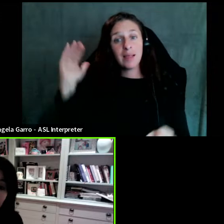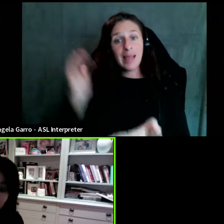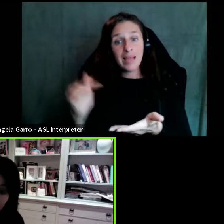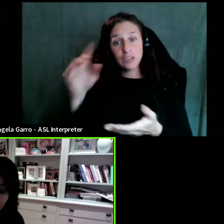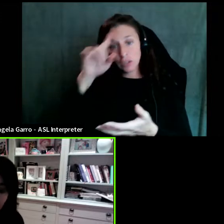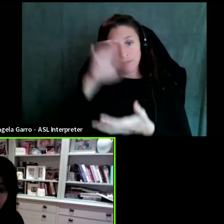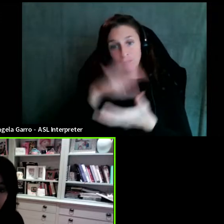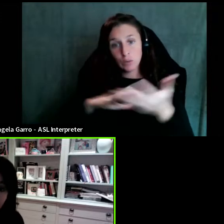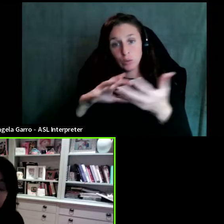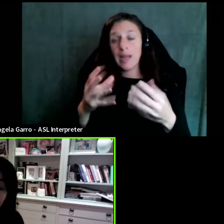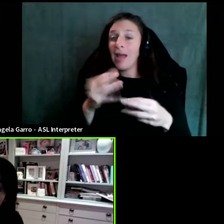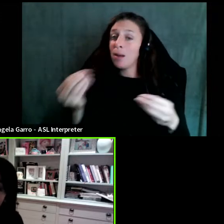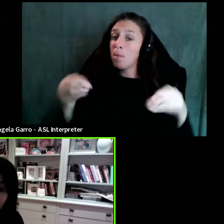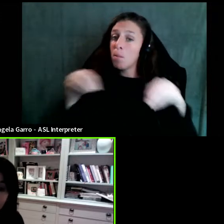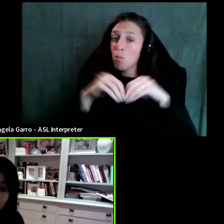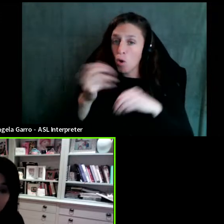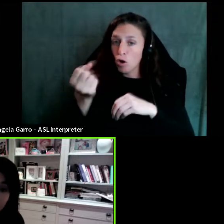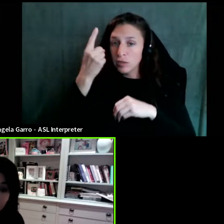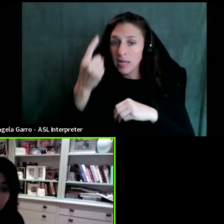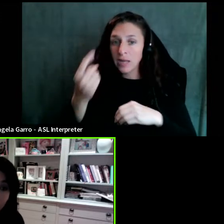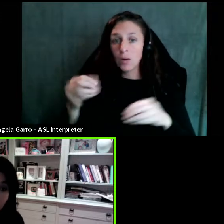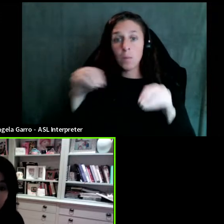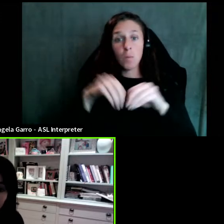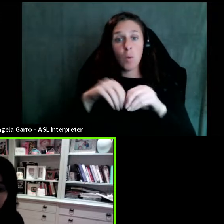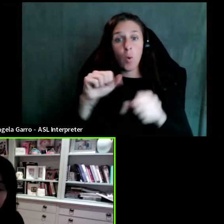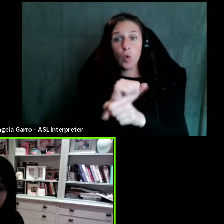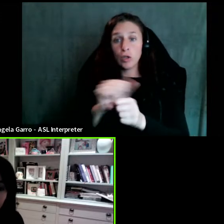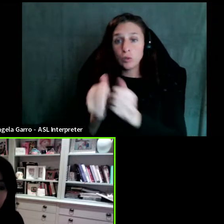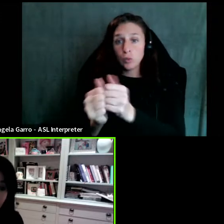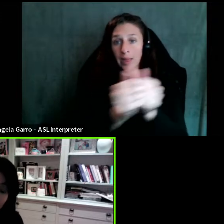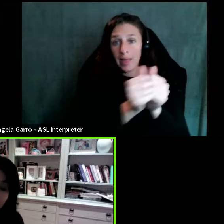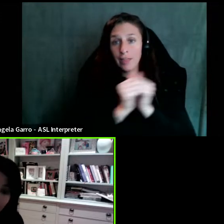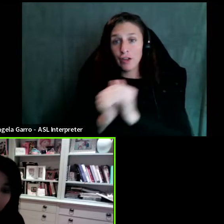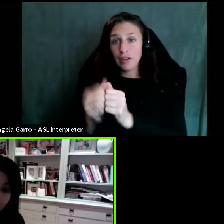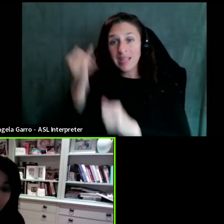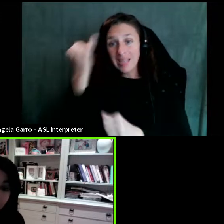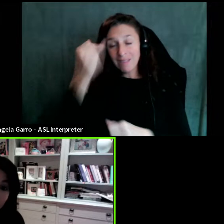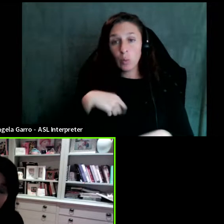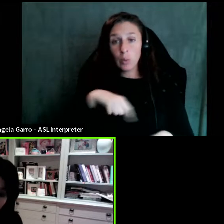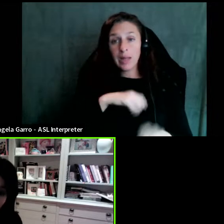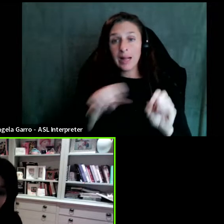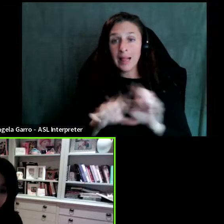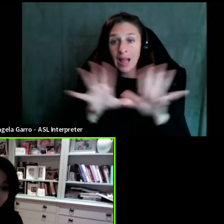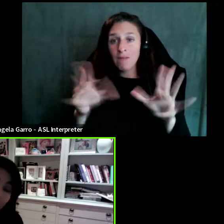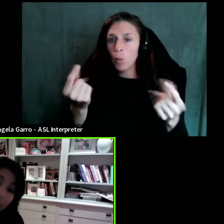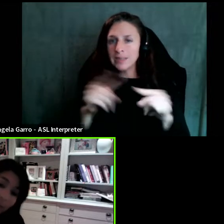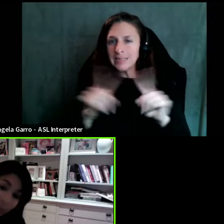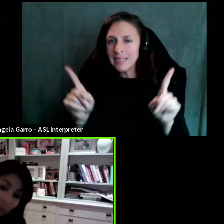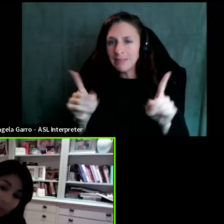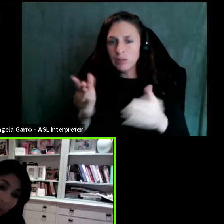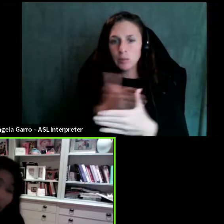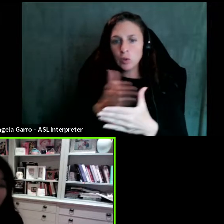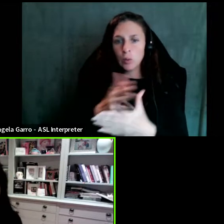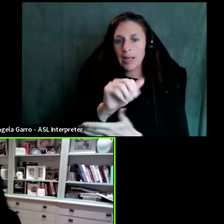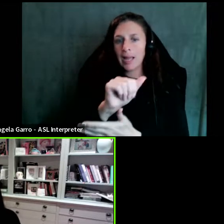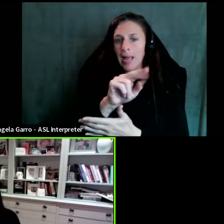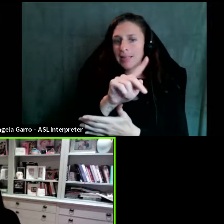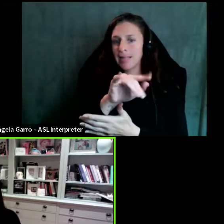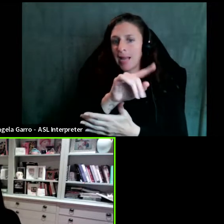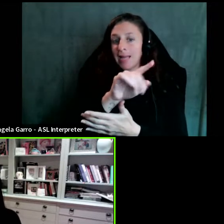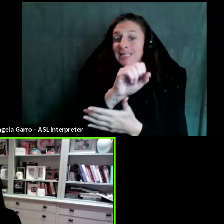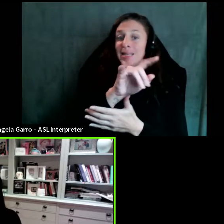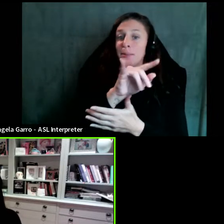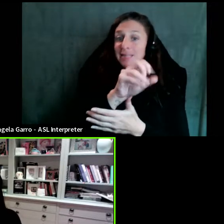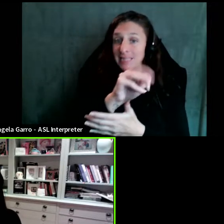more understanding and more working together if we clarified what the difference is between anti-Semitism and